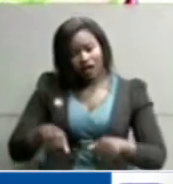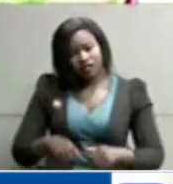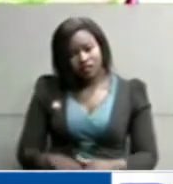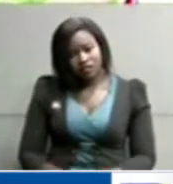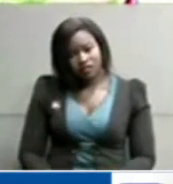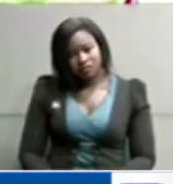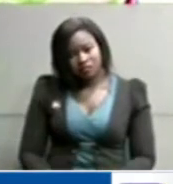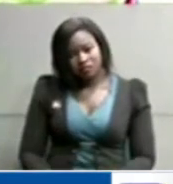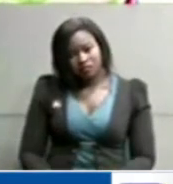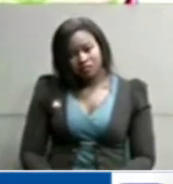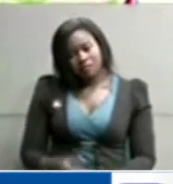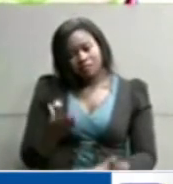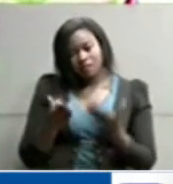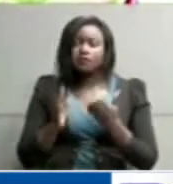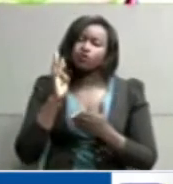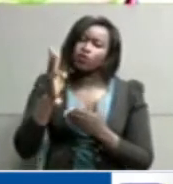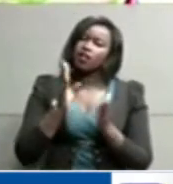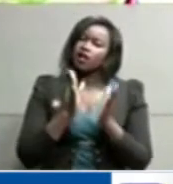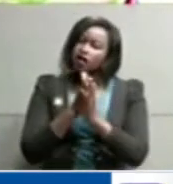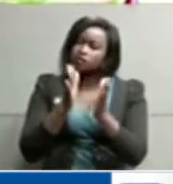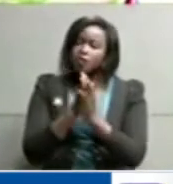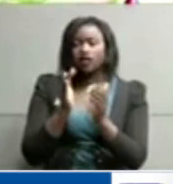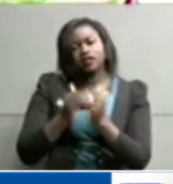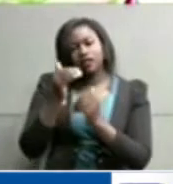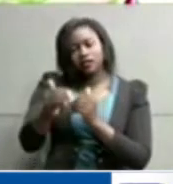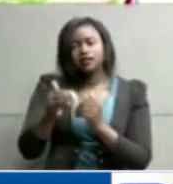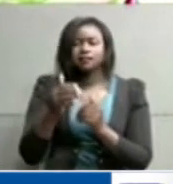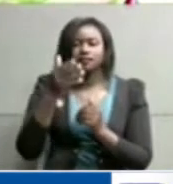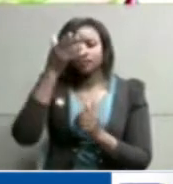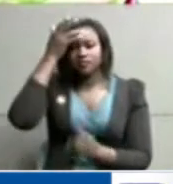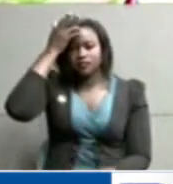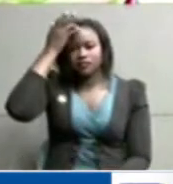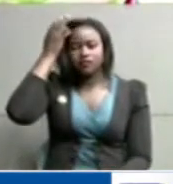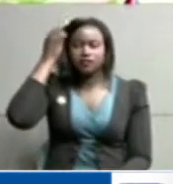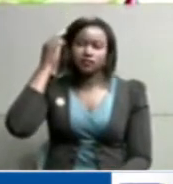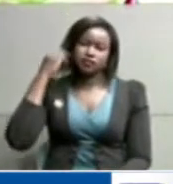They will explain to you later.